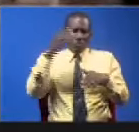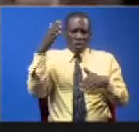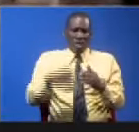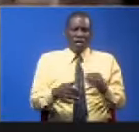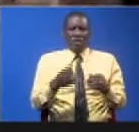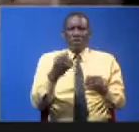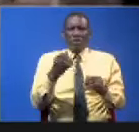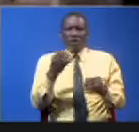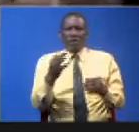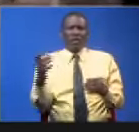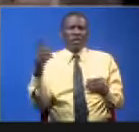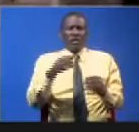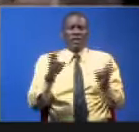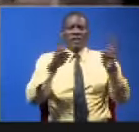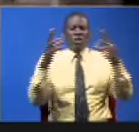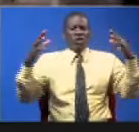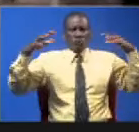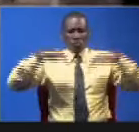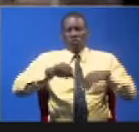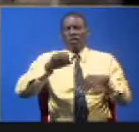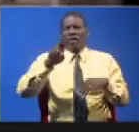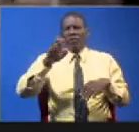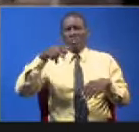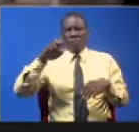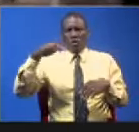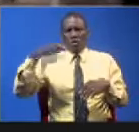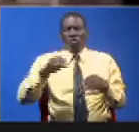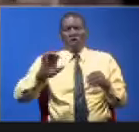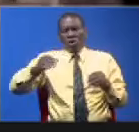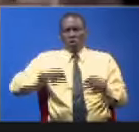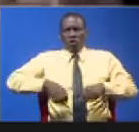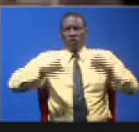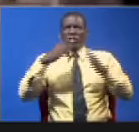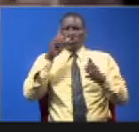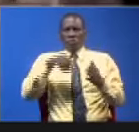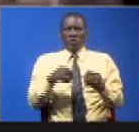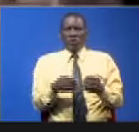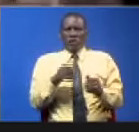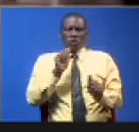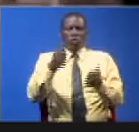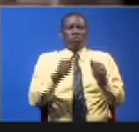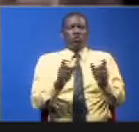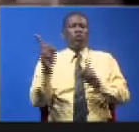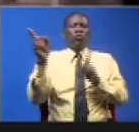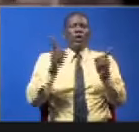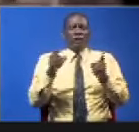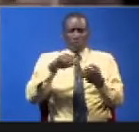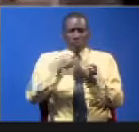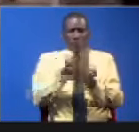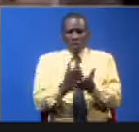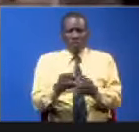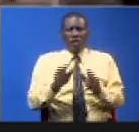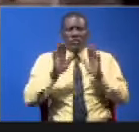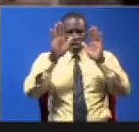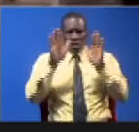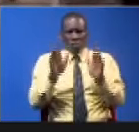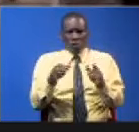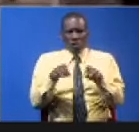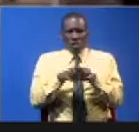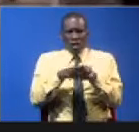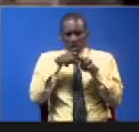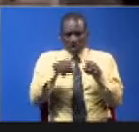International Investment Conference in Vipingo. The county official said the revival of sports tourism in the sector is paramount as it